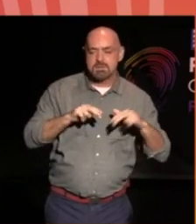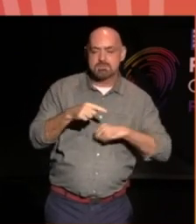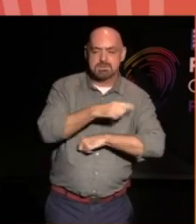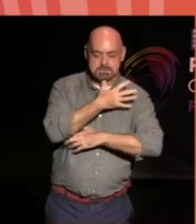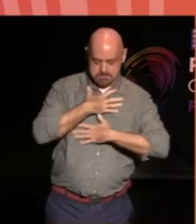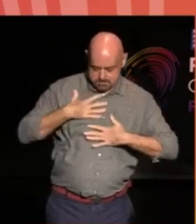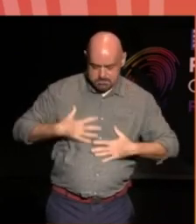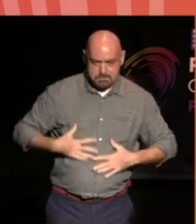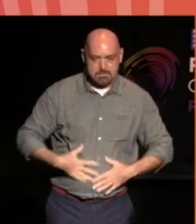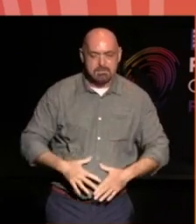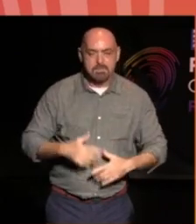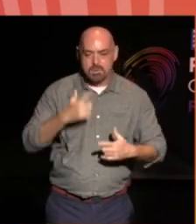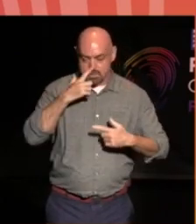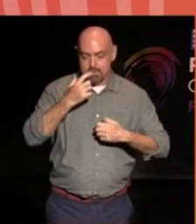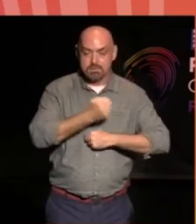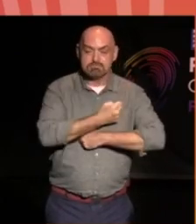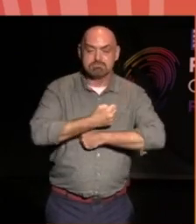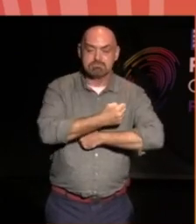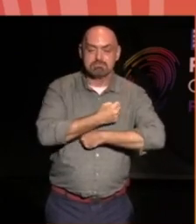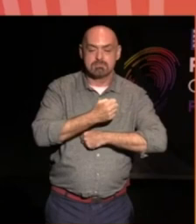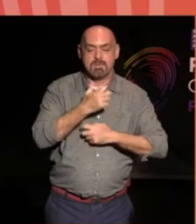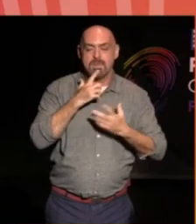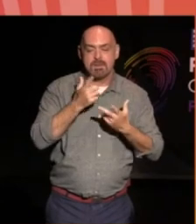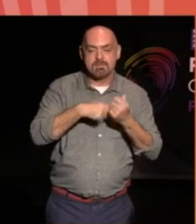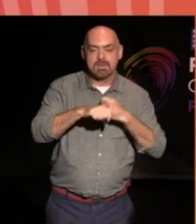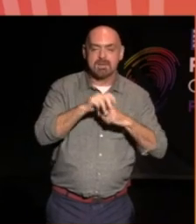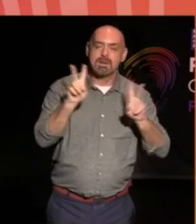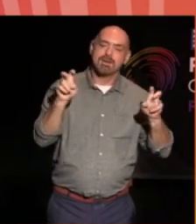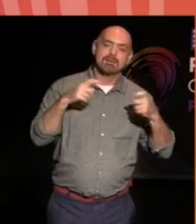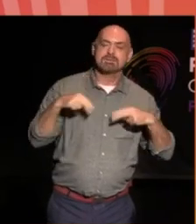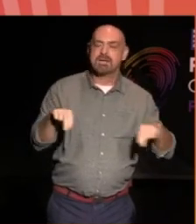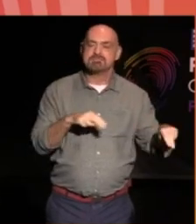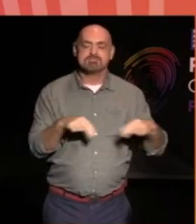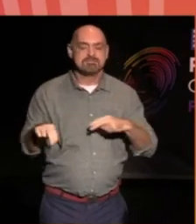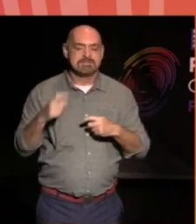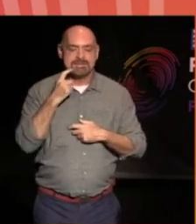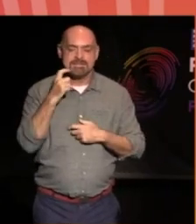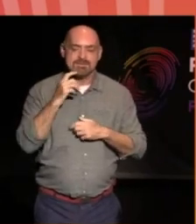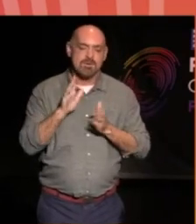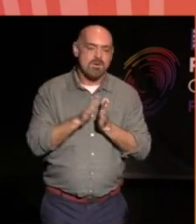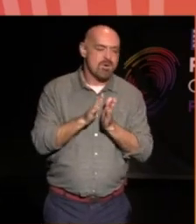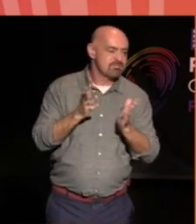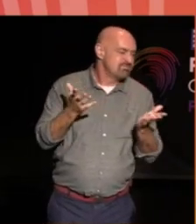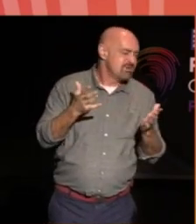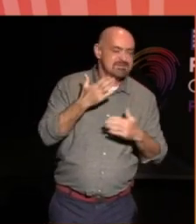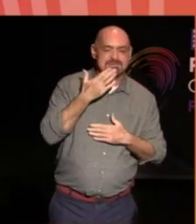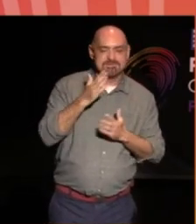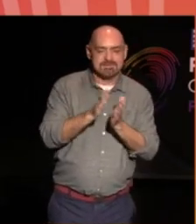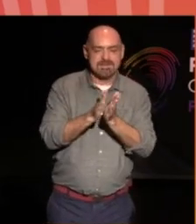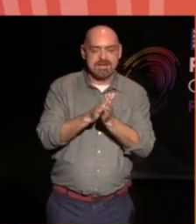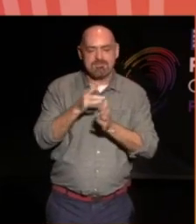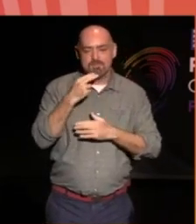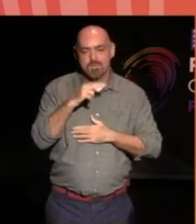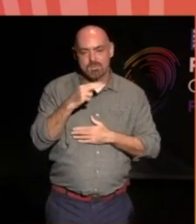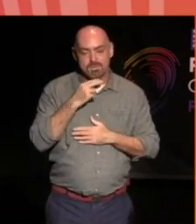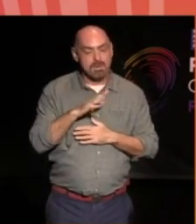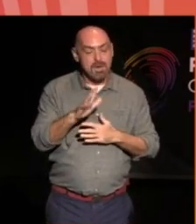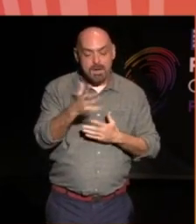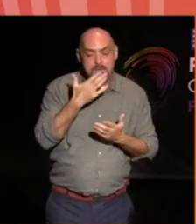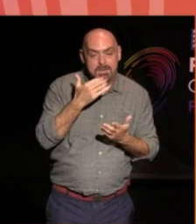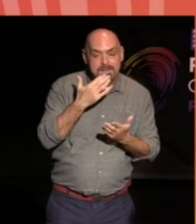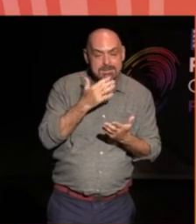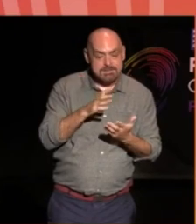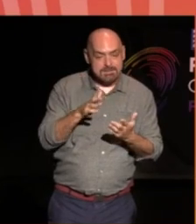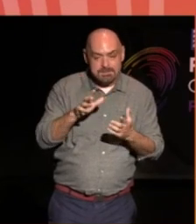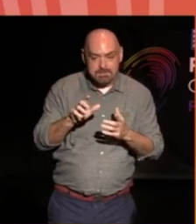bones, until you can make a dance of this meal on a Sunday afternoon. And please put it through